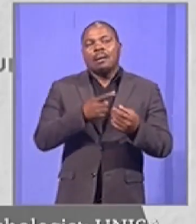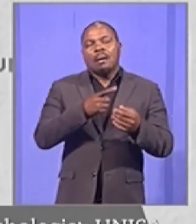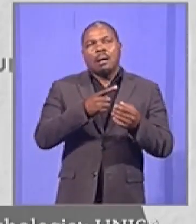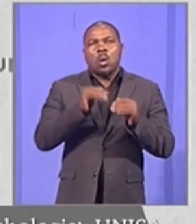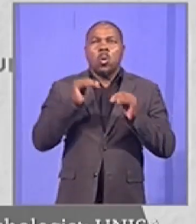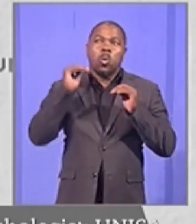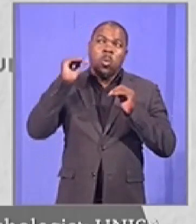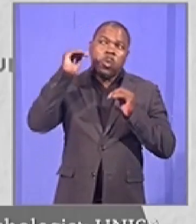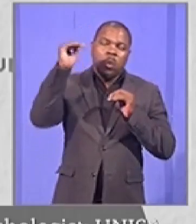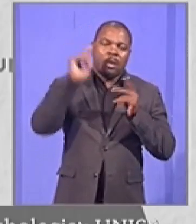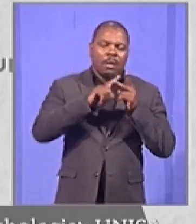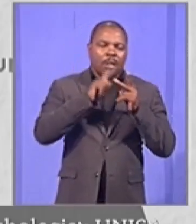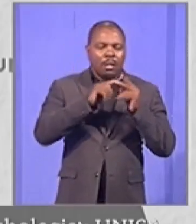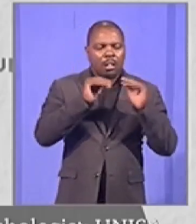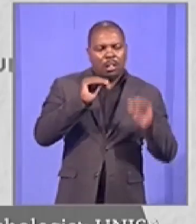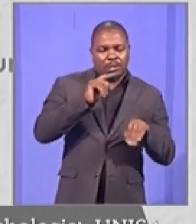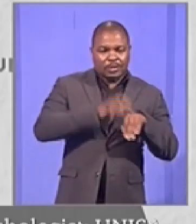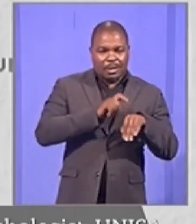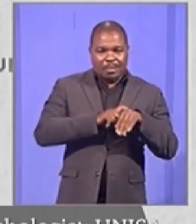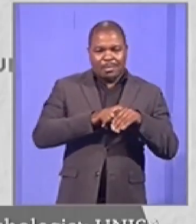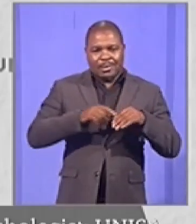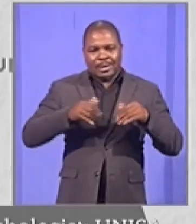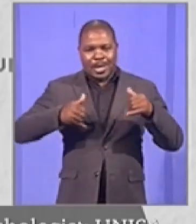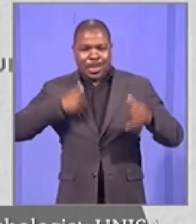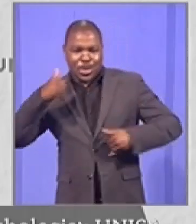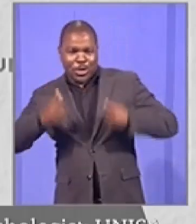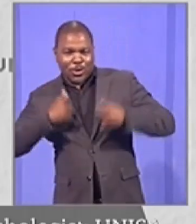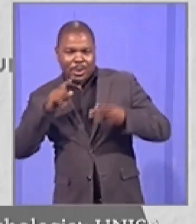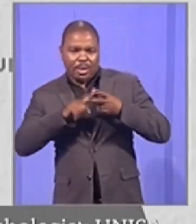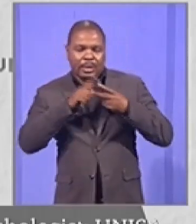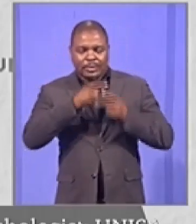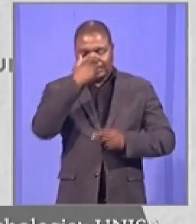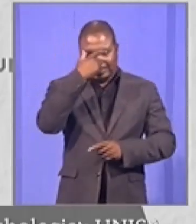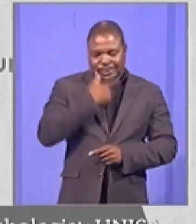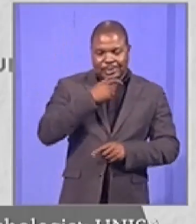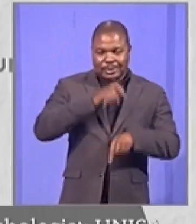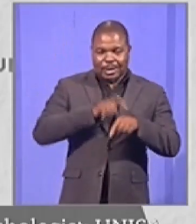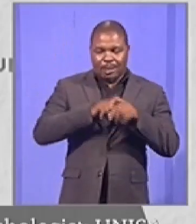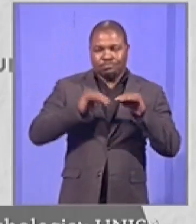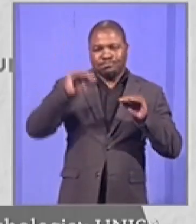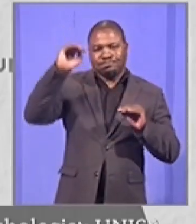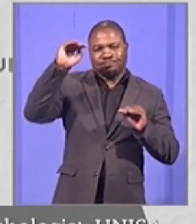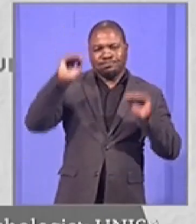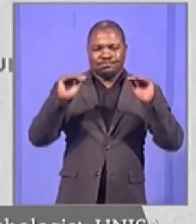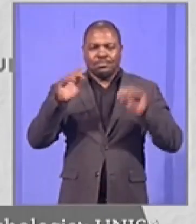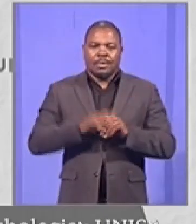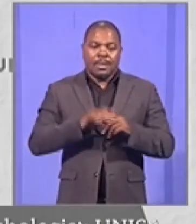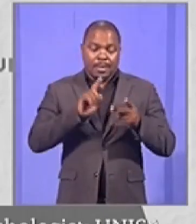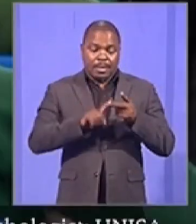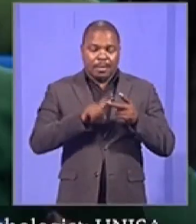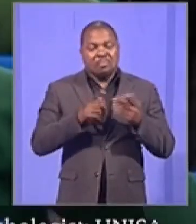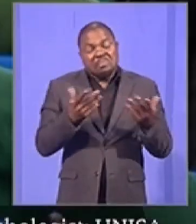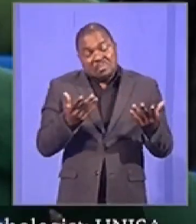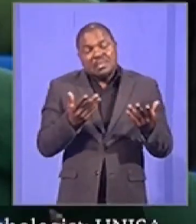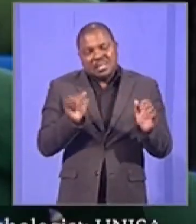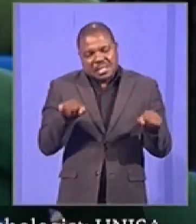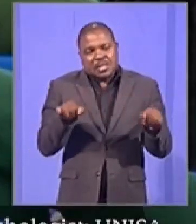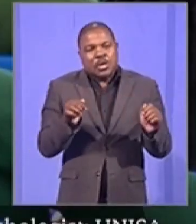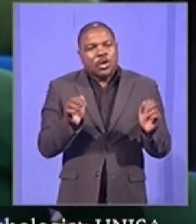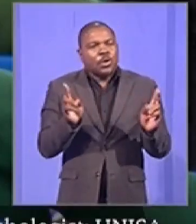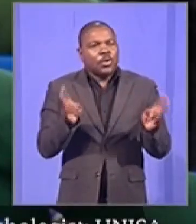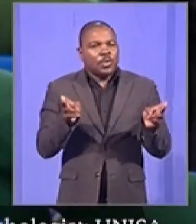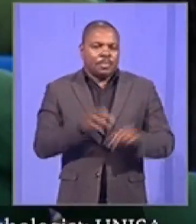There's highs and lows, go na le lethabo le nako ya go hlonama. Jale he it is expected gore ge